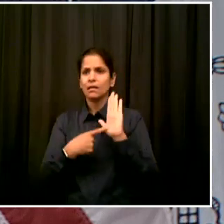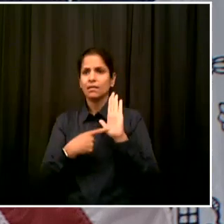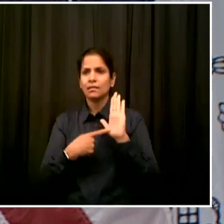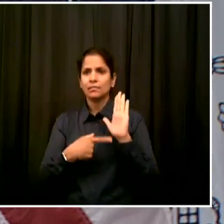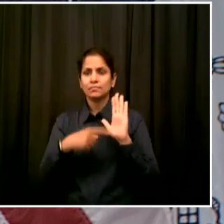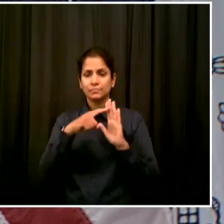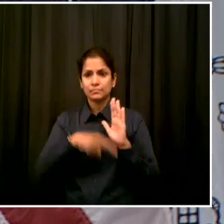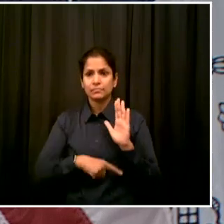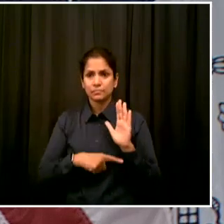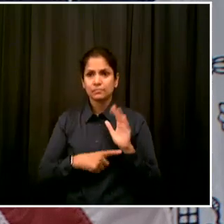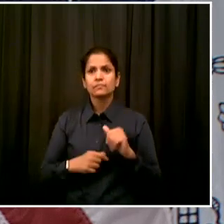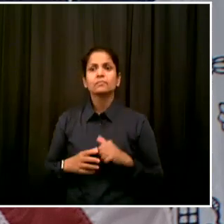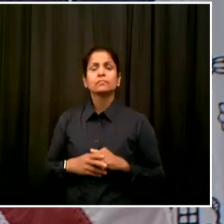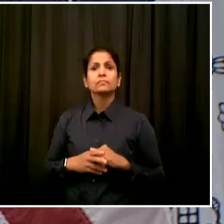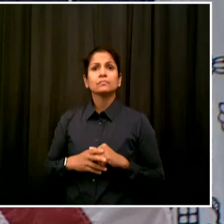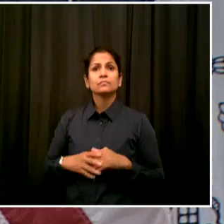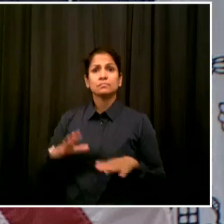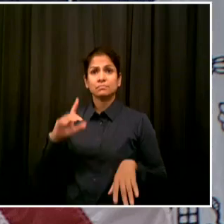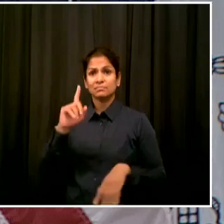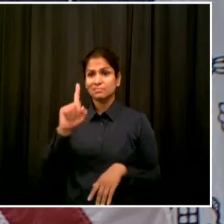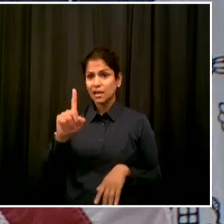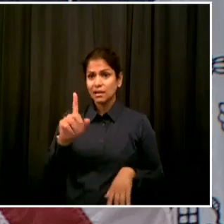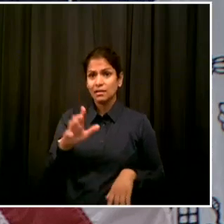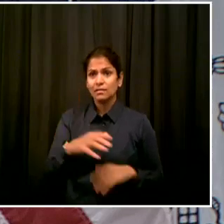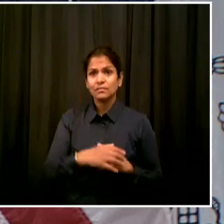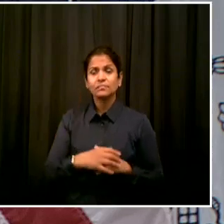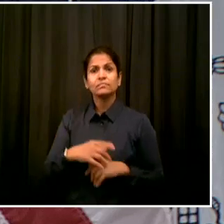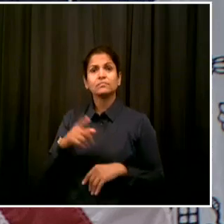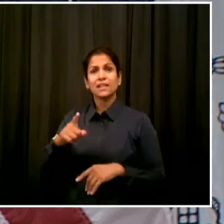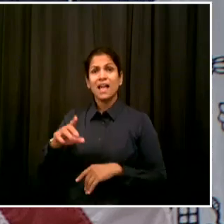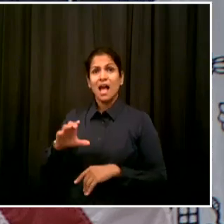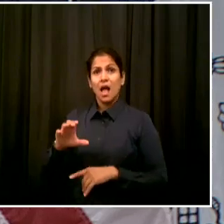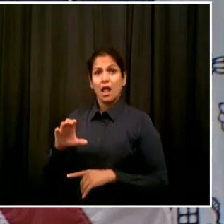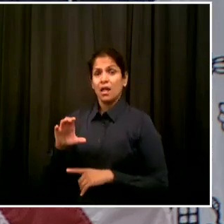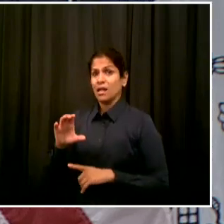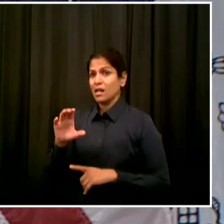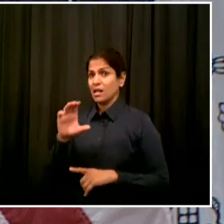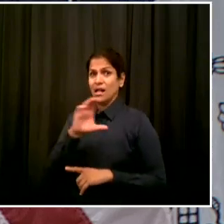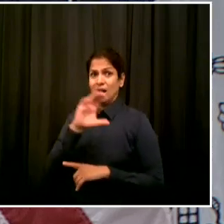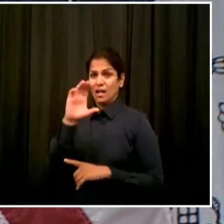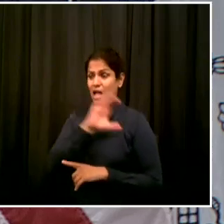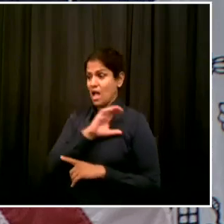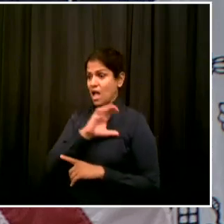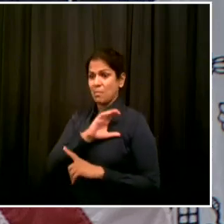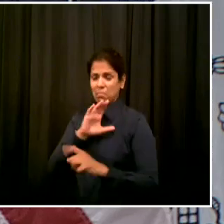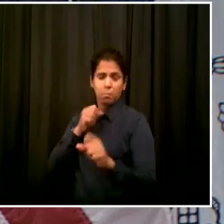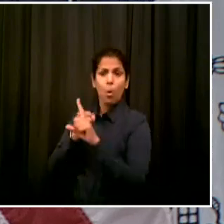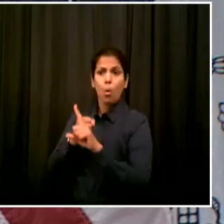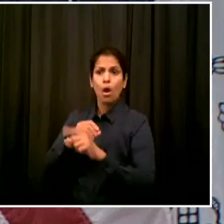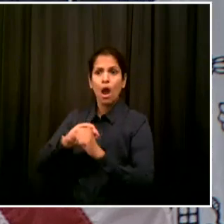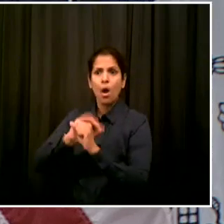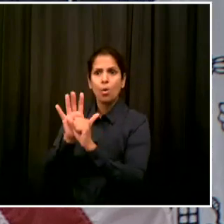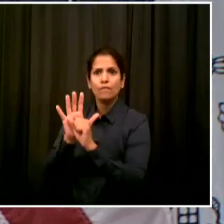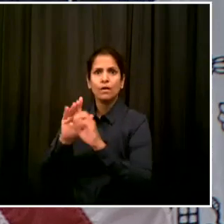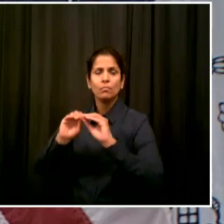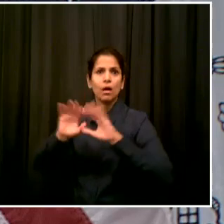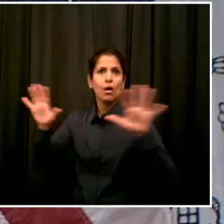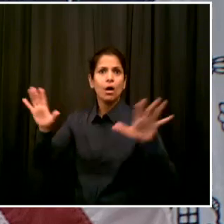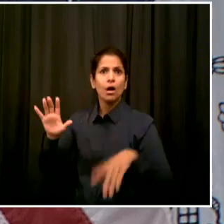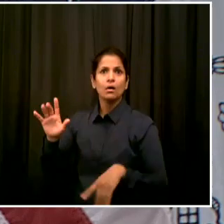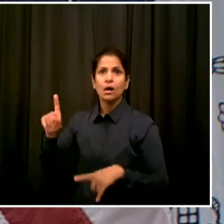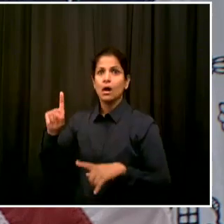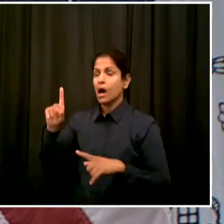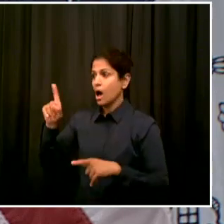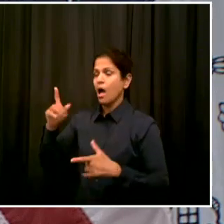thrown off. We had a huge number of people out sick and obviously immense challenges that we're dealing with. So I don't want to overstate the reality